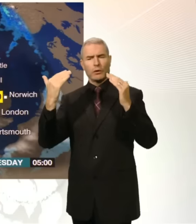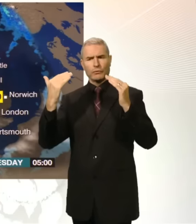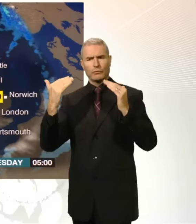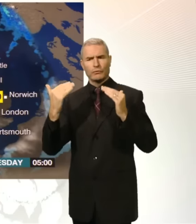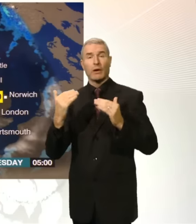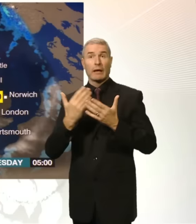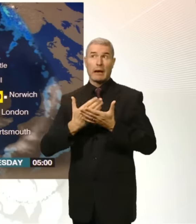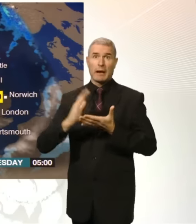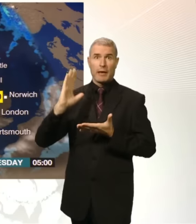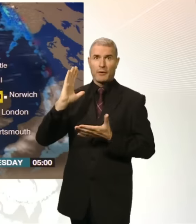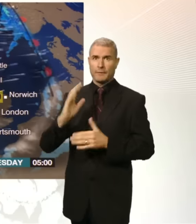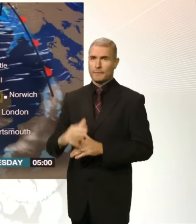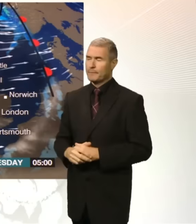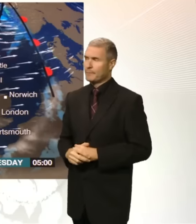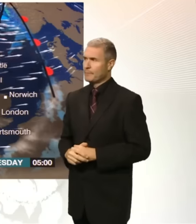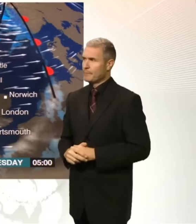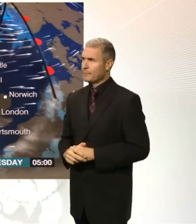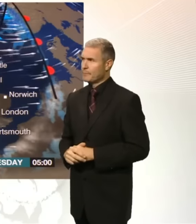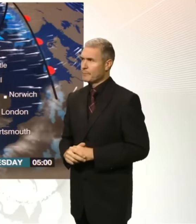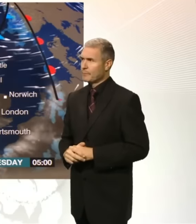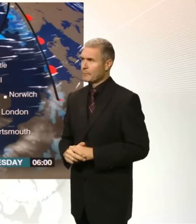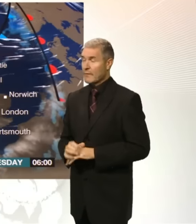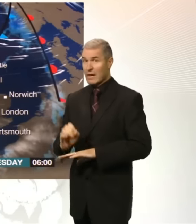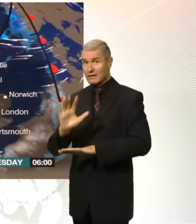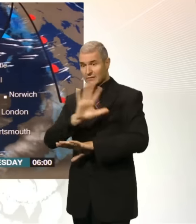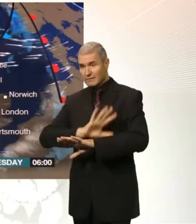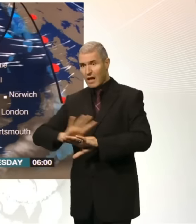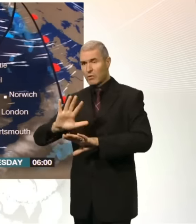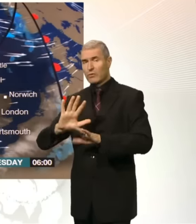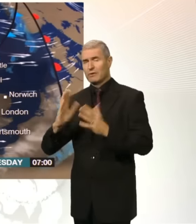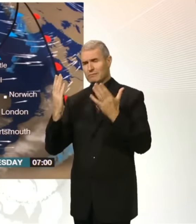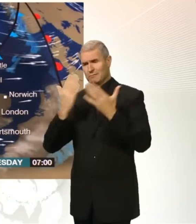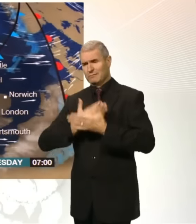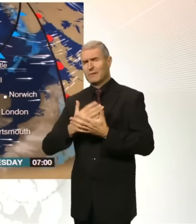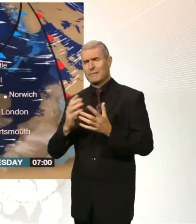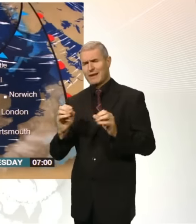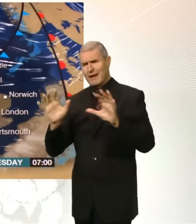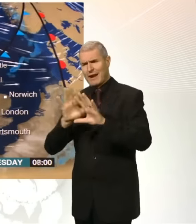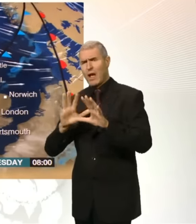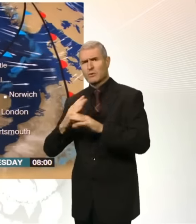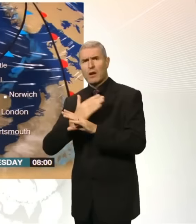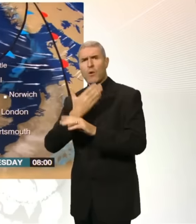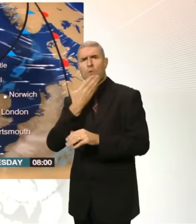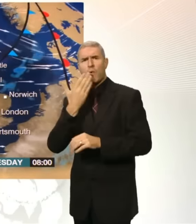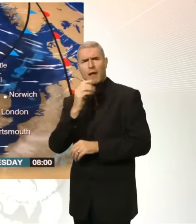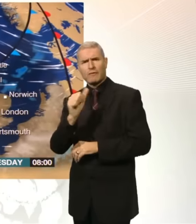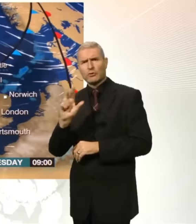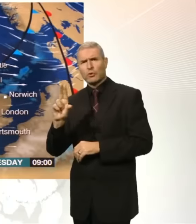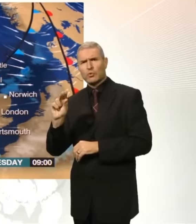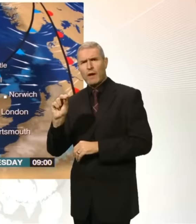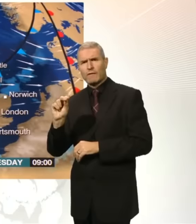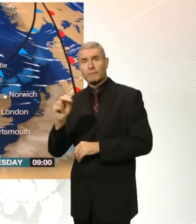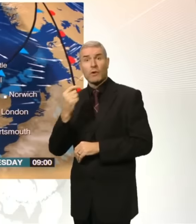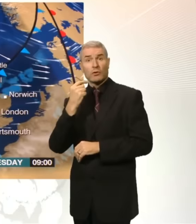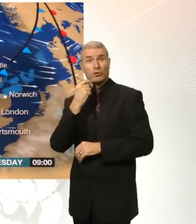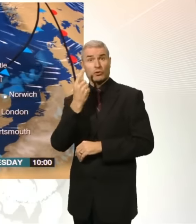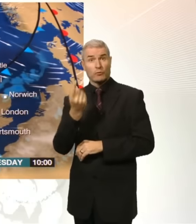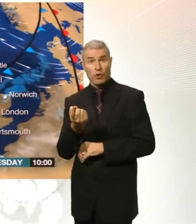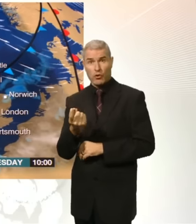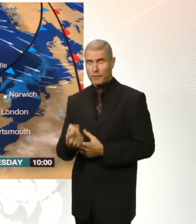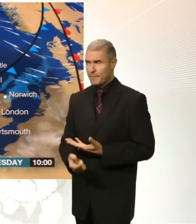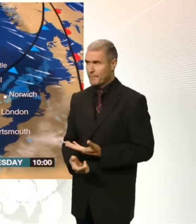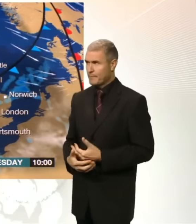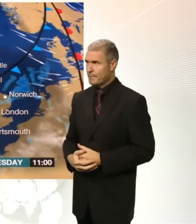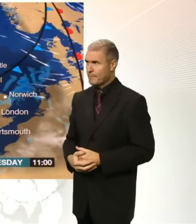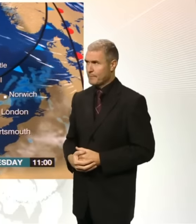well. But to the south, it stays cloudy and mild, temperatures in double figures once again. So into Tuesday, subtle changes. That weather front with some cooler, fresher air behind